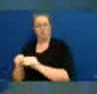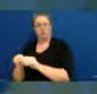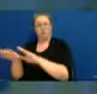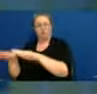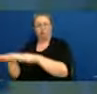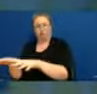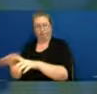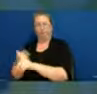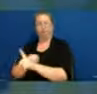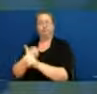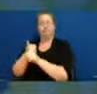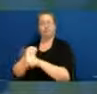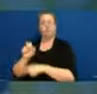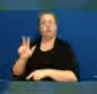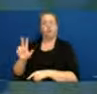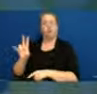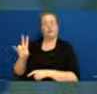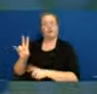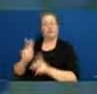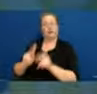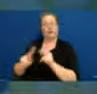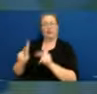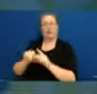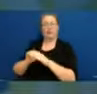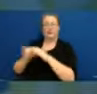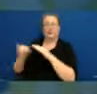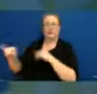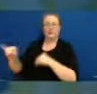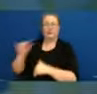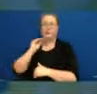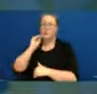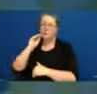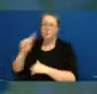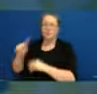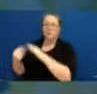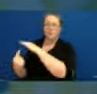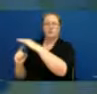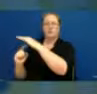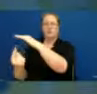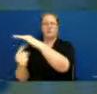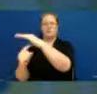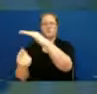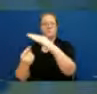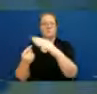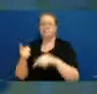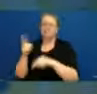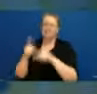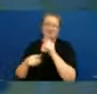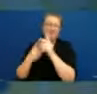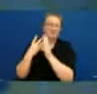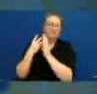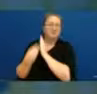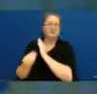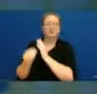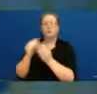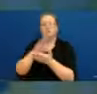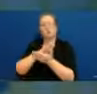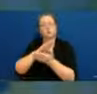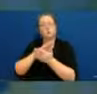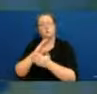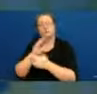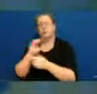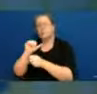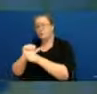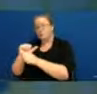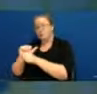another 37 people to isolate at home for 2 weeks, not being able to go to work or to school. One